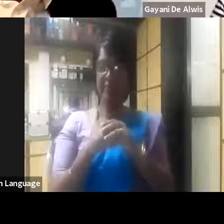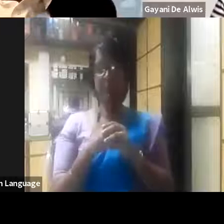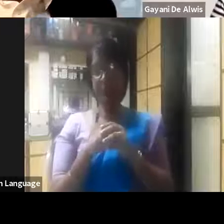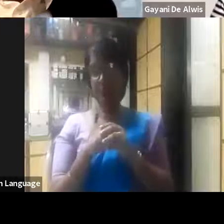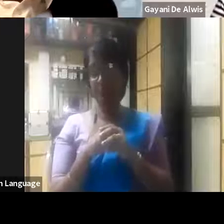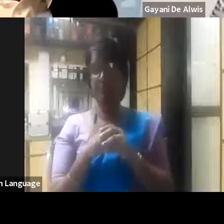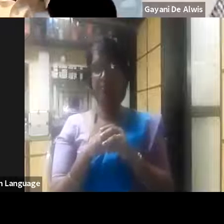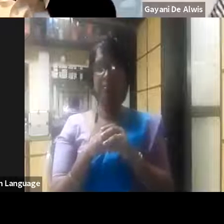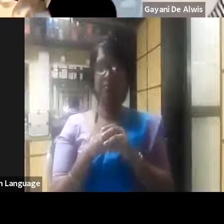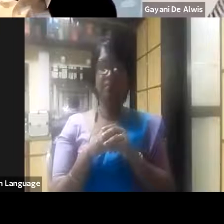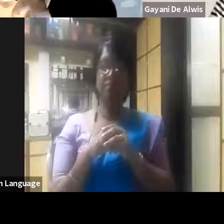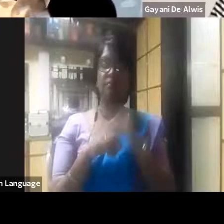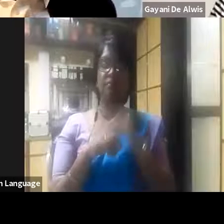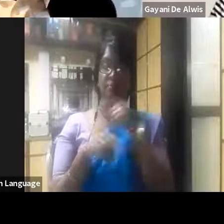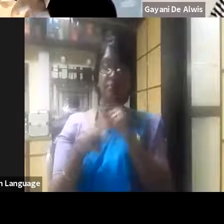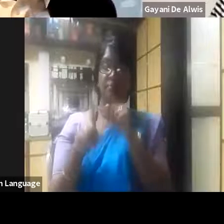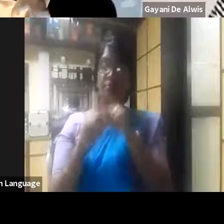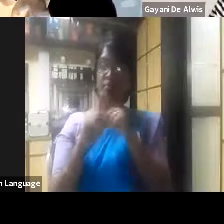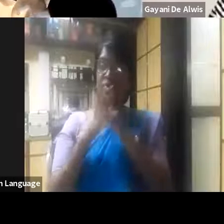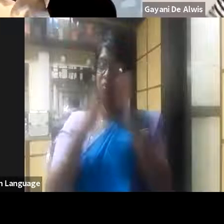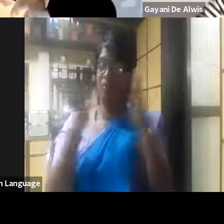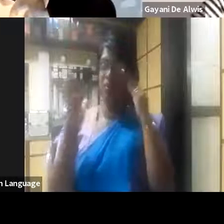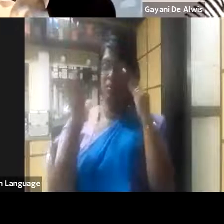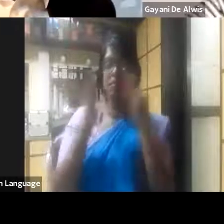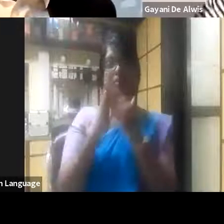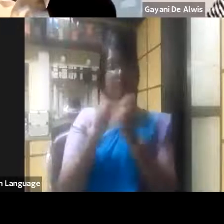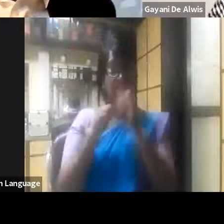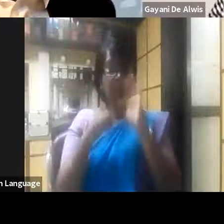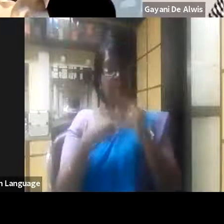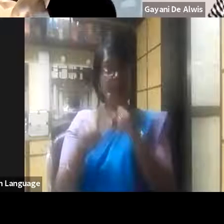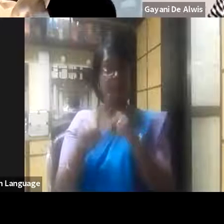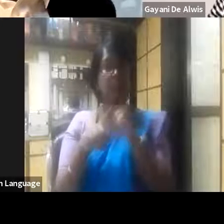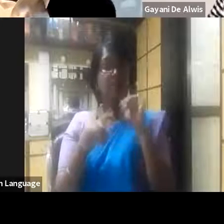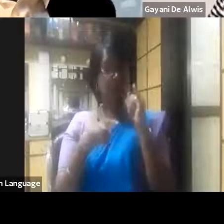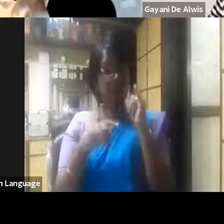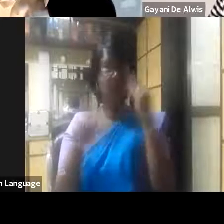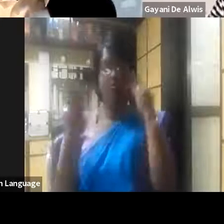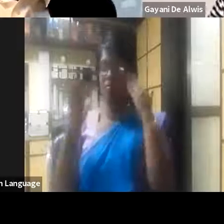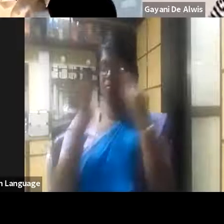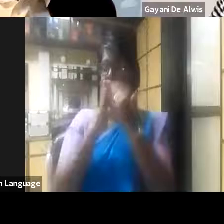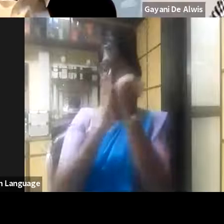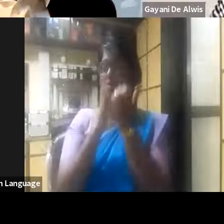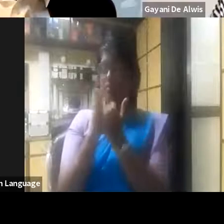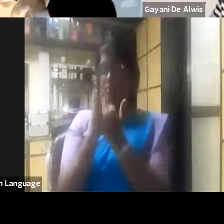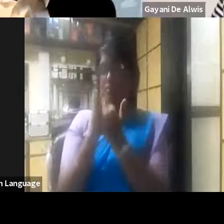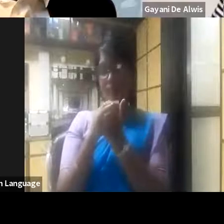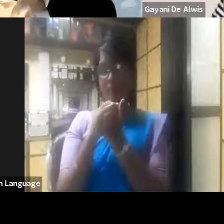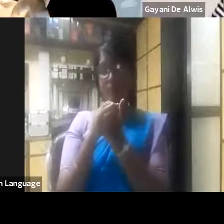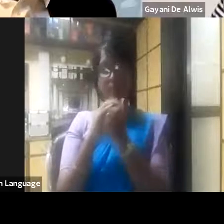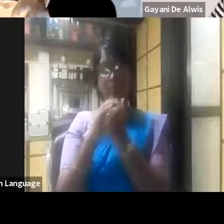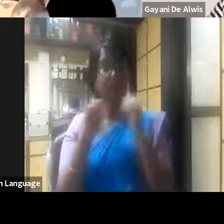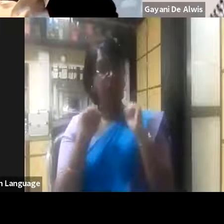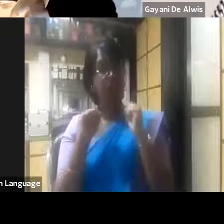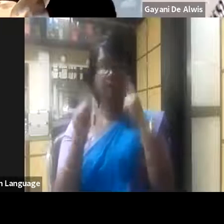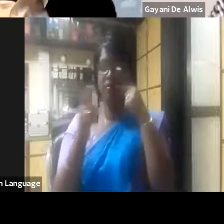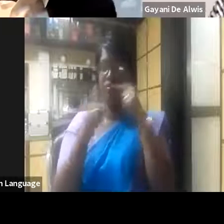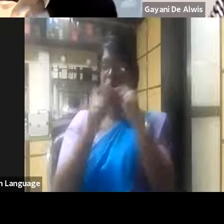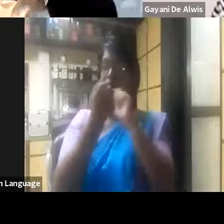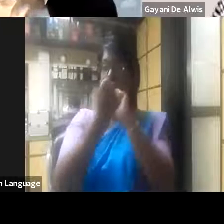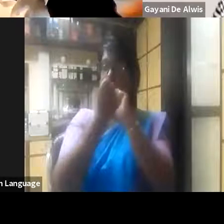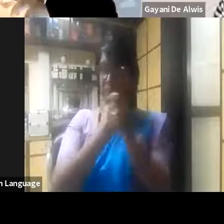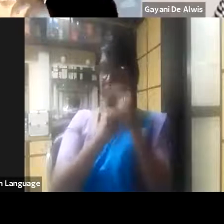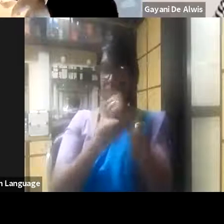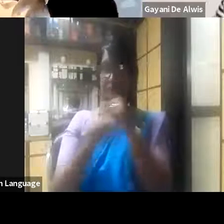our eminent panel are going to cover some territory on how supply chain will be